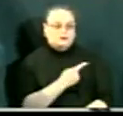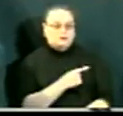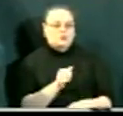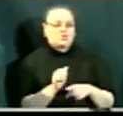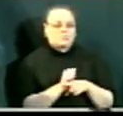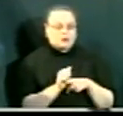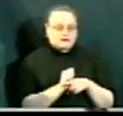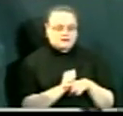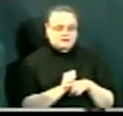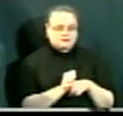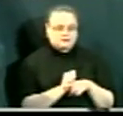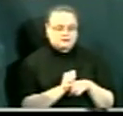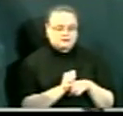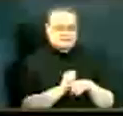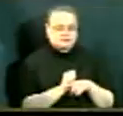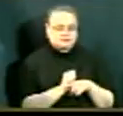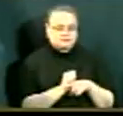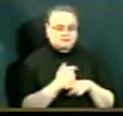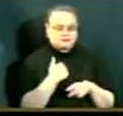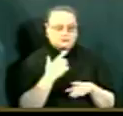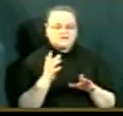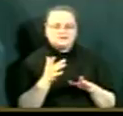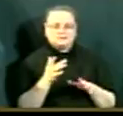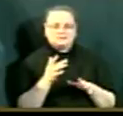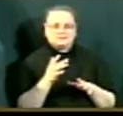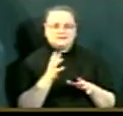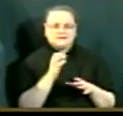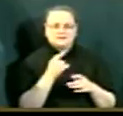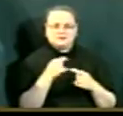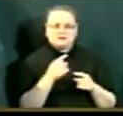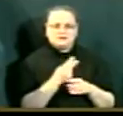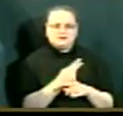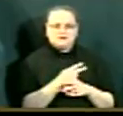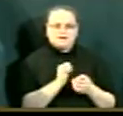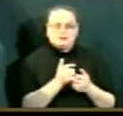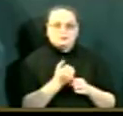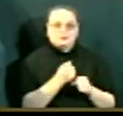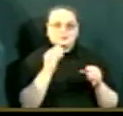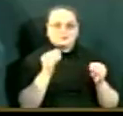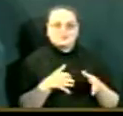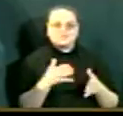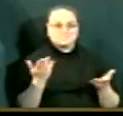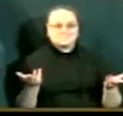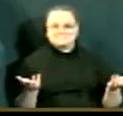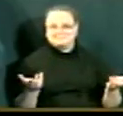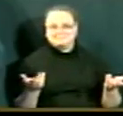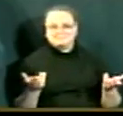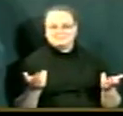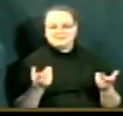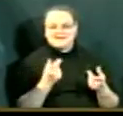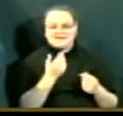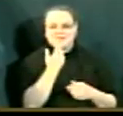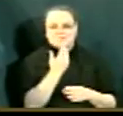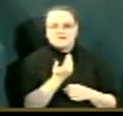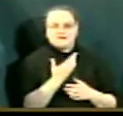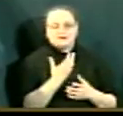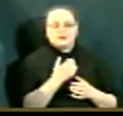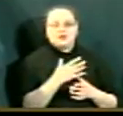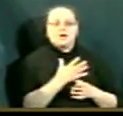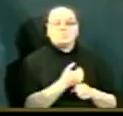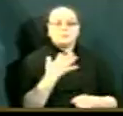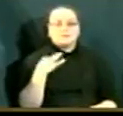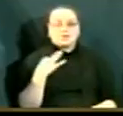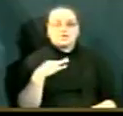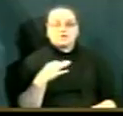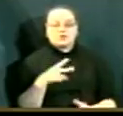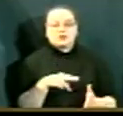it, I guess I'm trying to figure out how we get some teachers if they do well, I want them to get credit. I